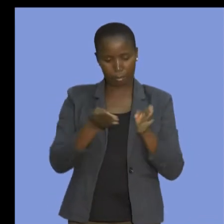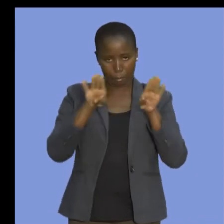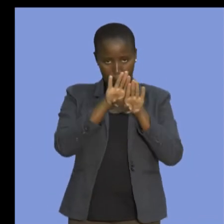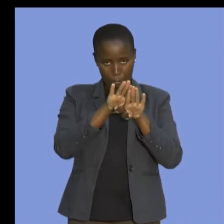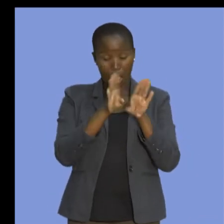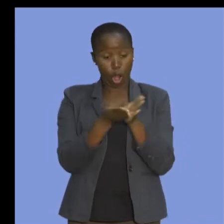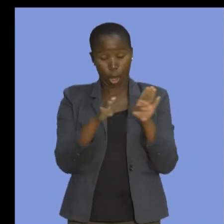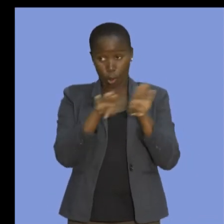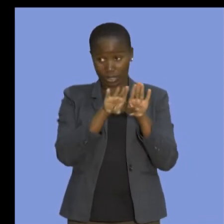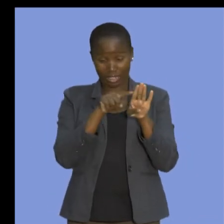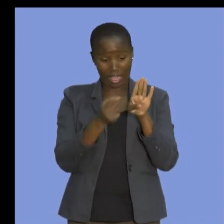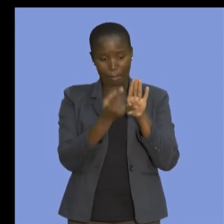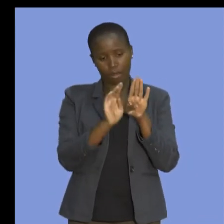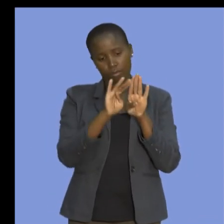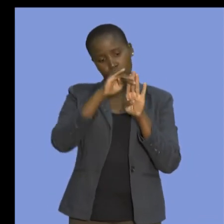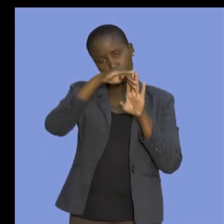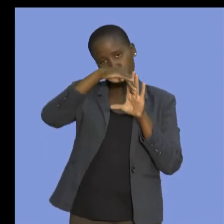lockdown.